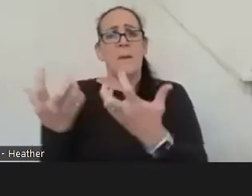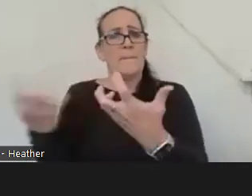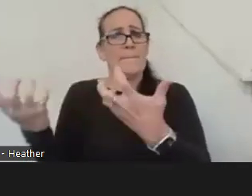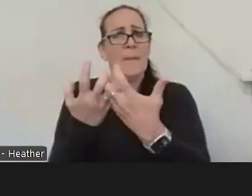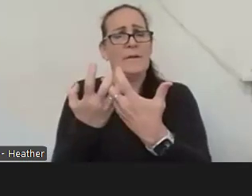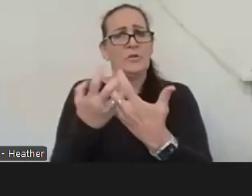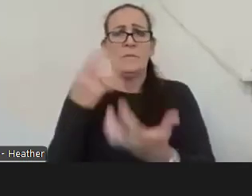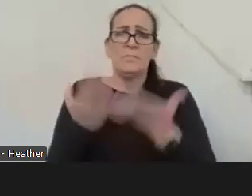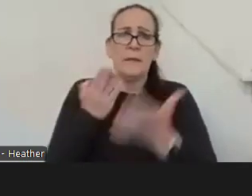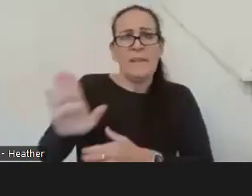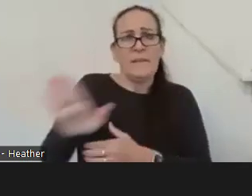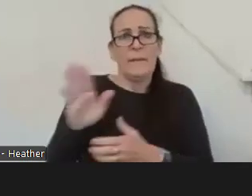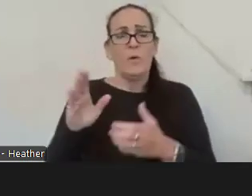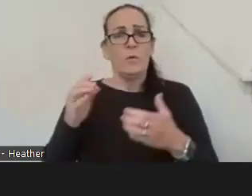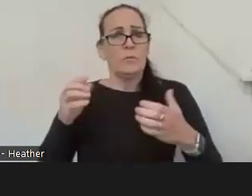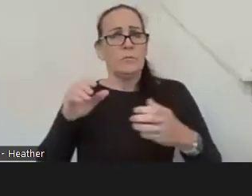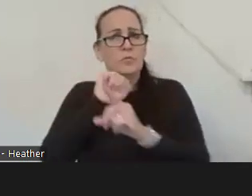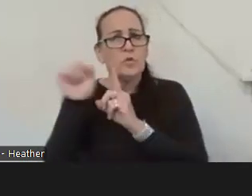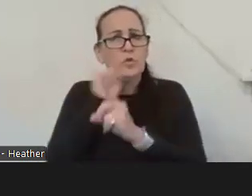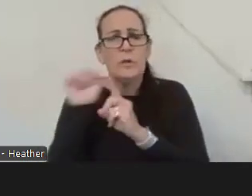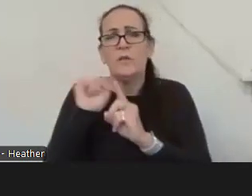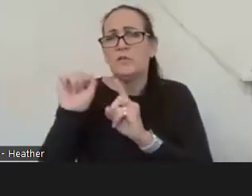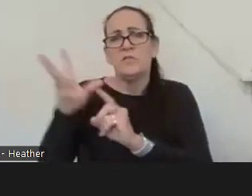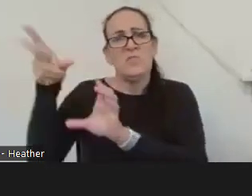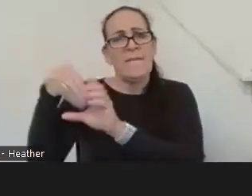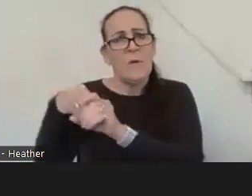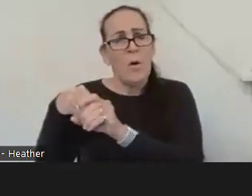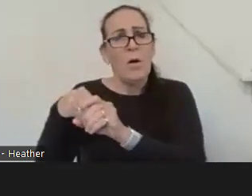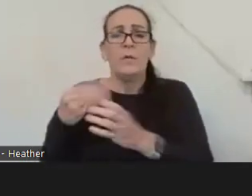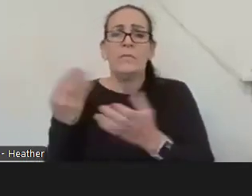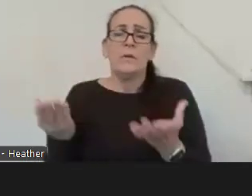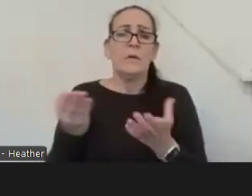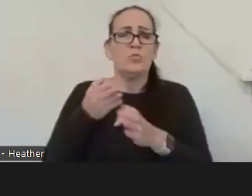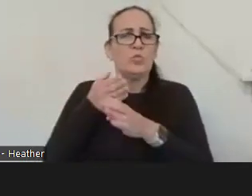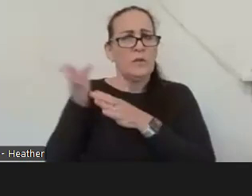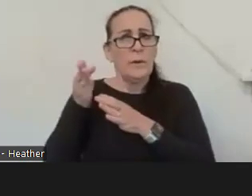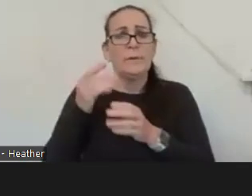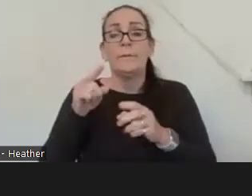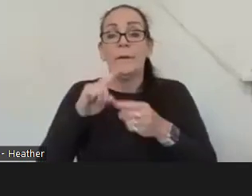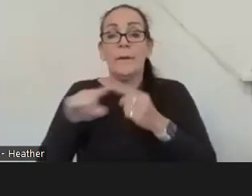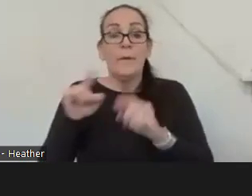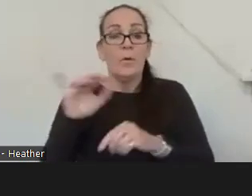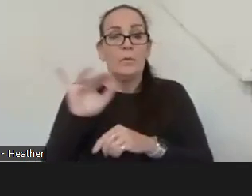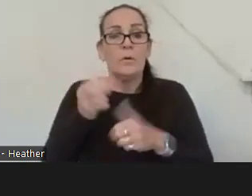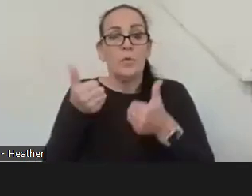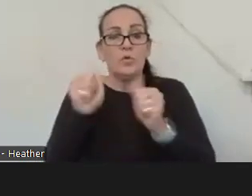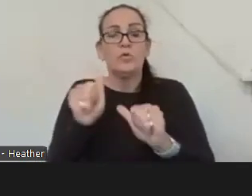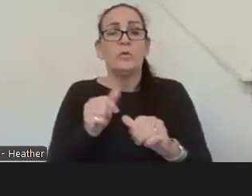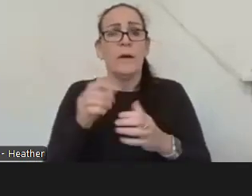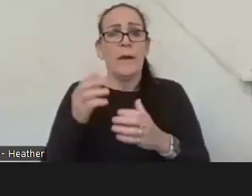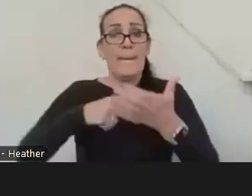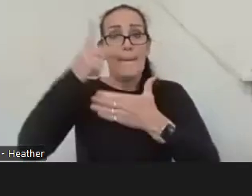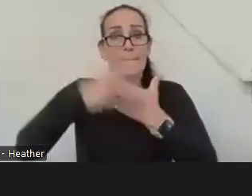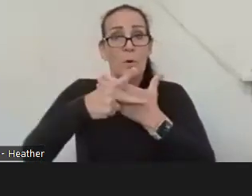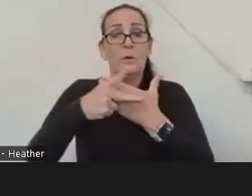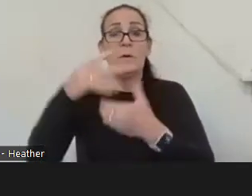potentially distressing to individuals, but not overly so that they get out of their learning environment. We try to also make our grief, our